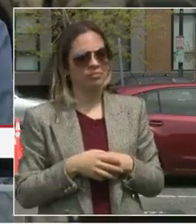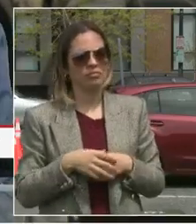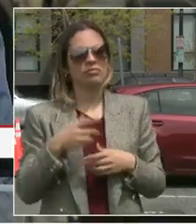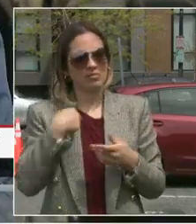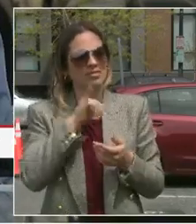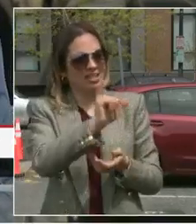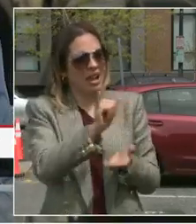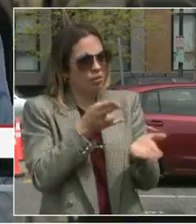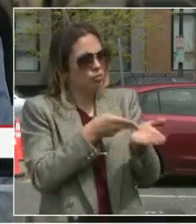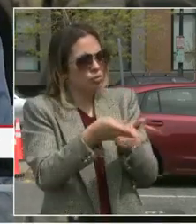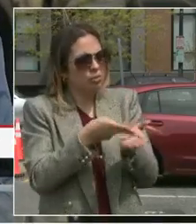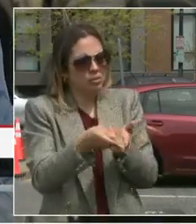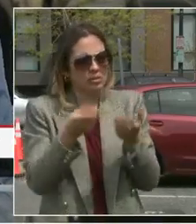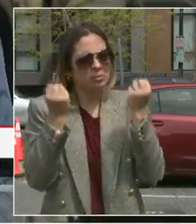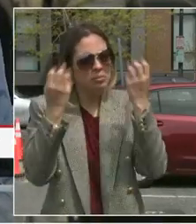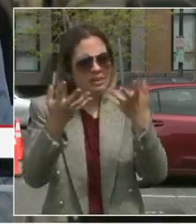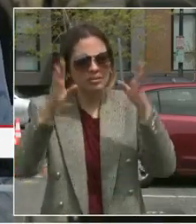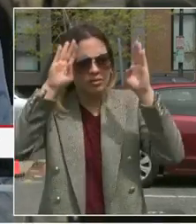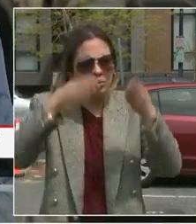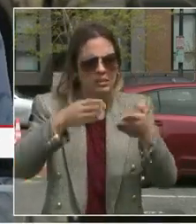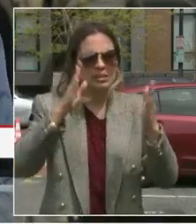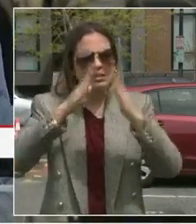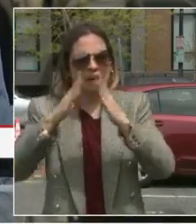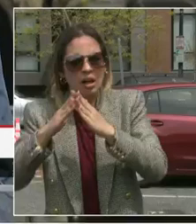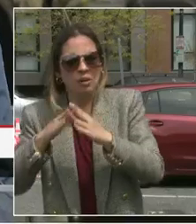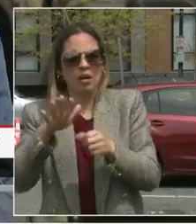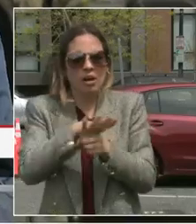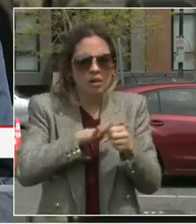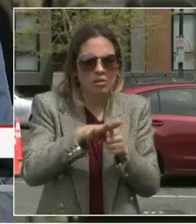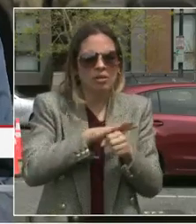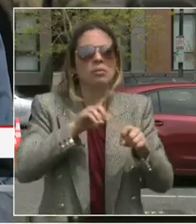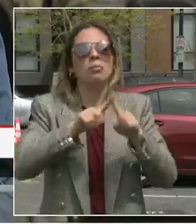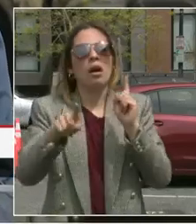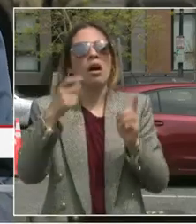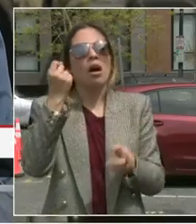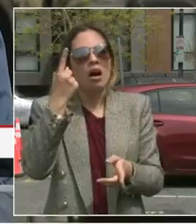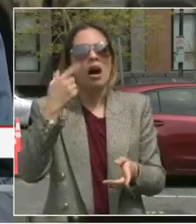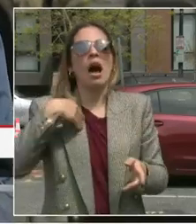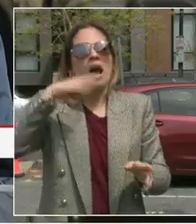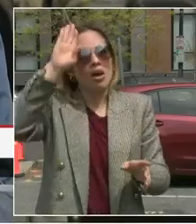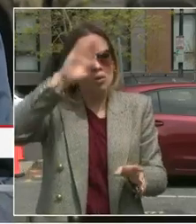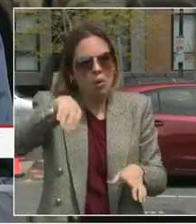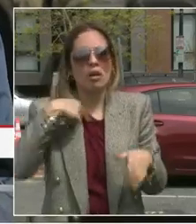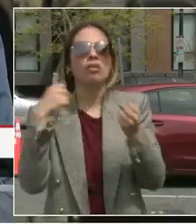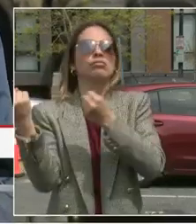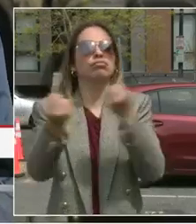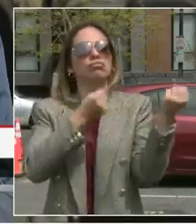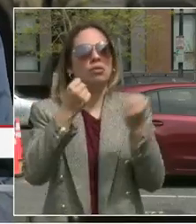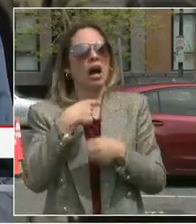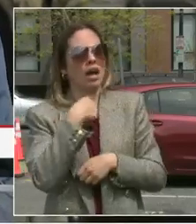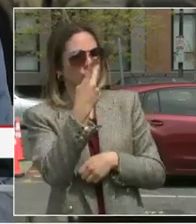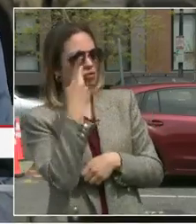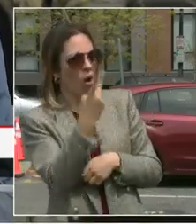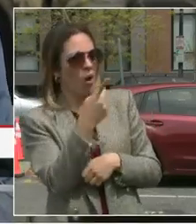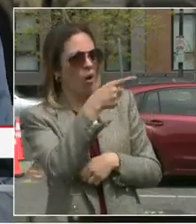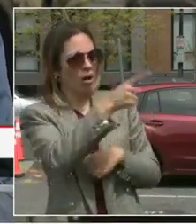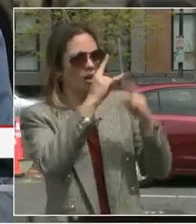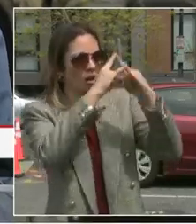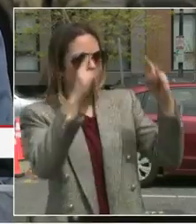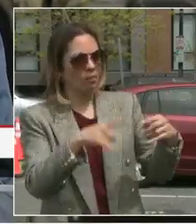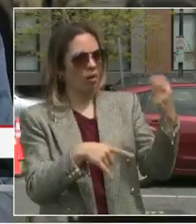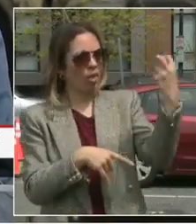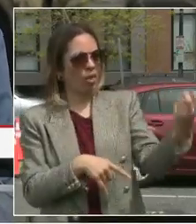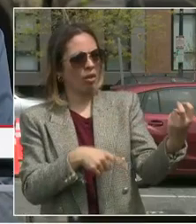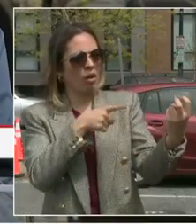of focus in the downtown, but we know, and I know as I go around the city, I may see one or